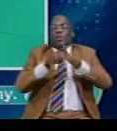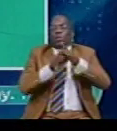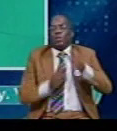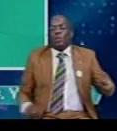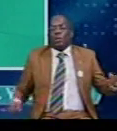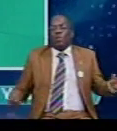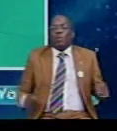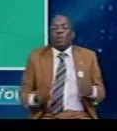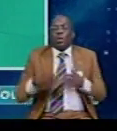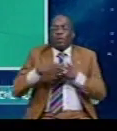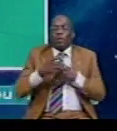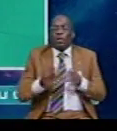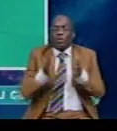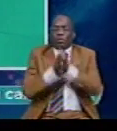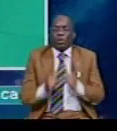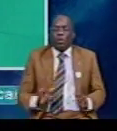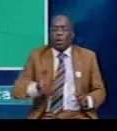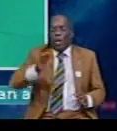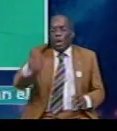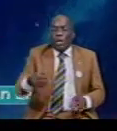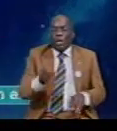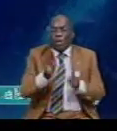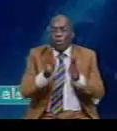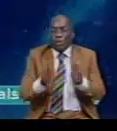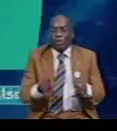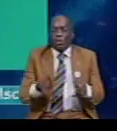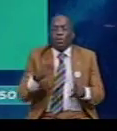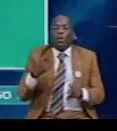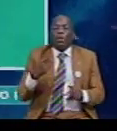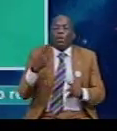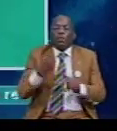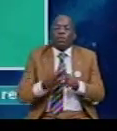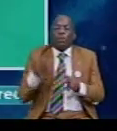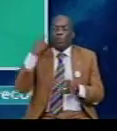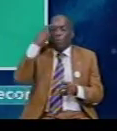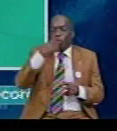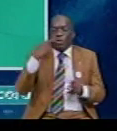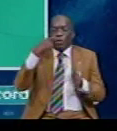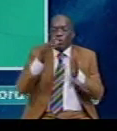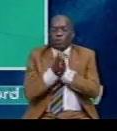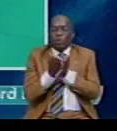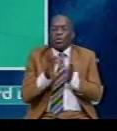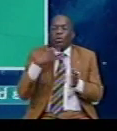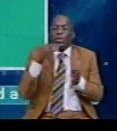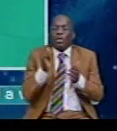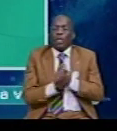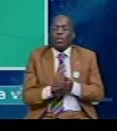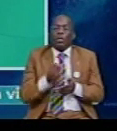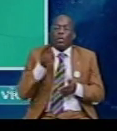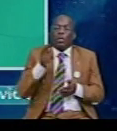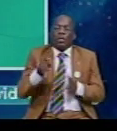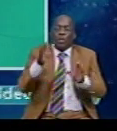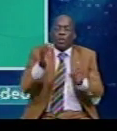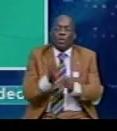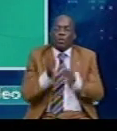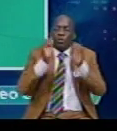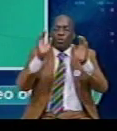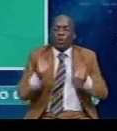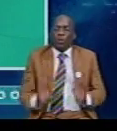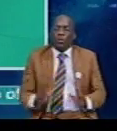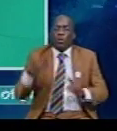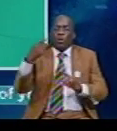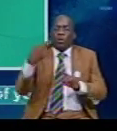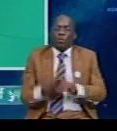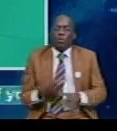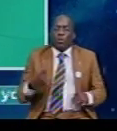Miracle Forade Mamadi from Facebook says, I received my miracle on the first day, July 27, my